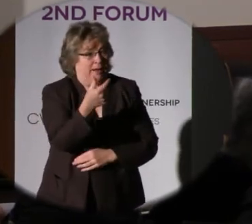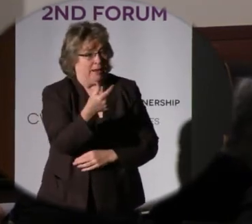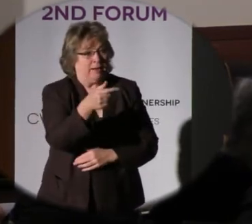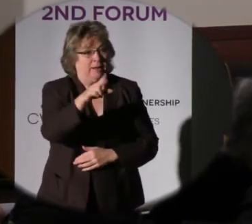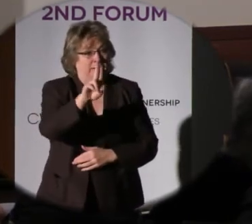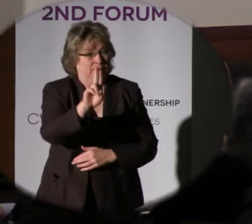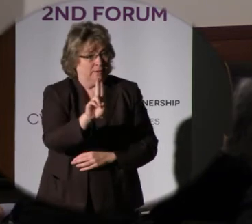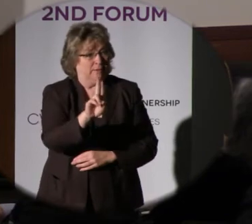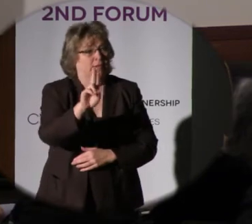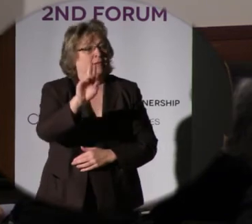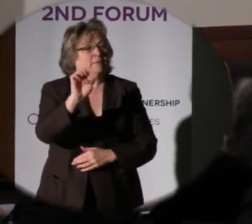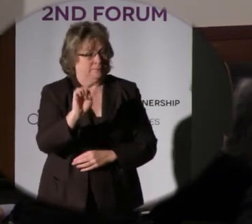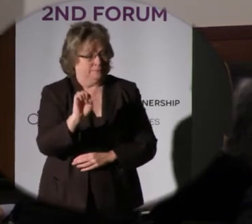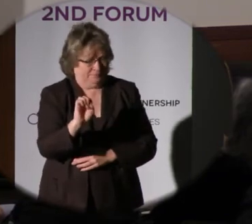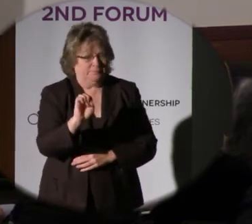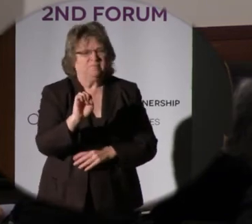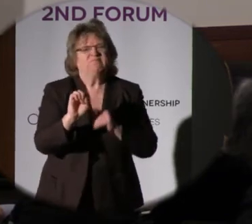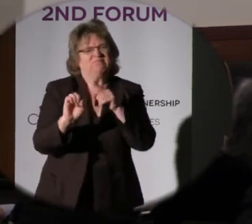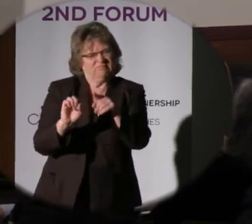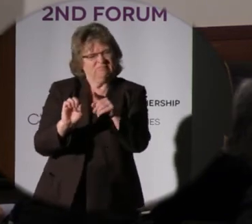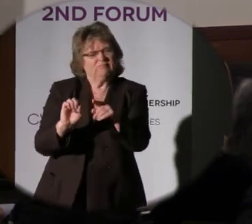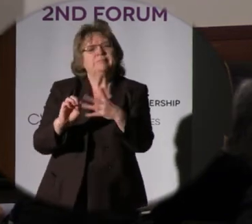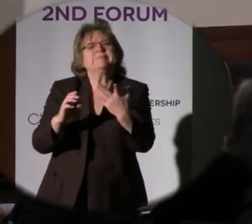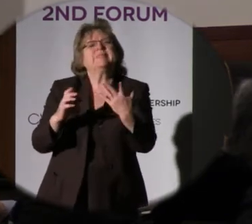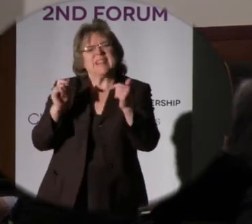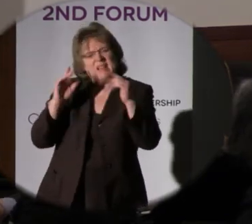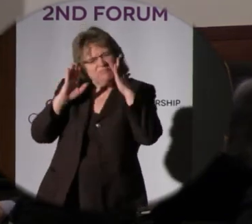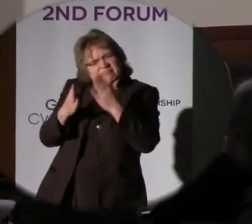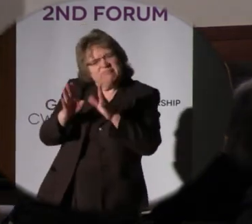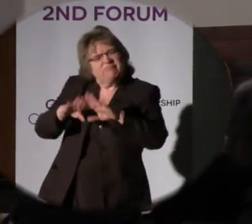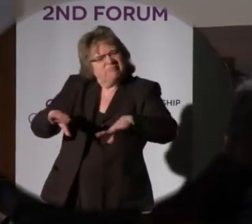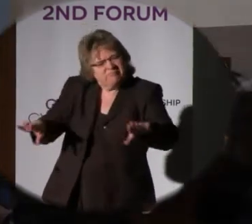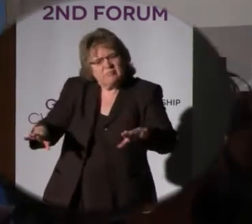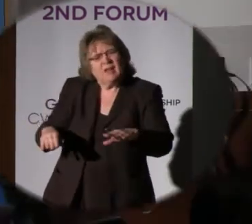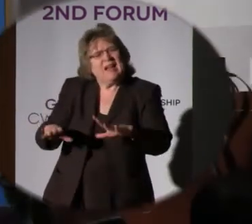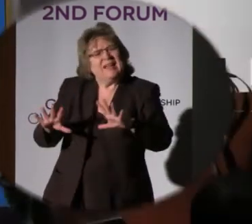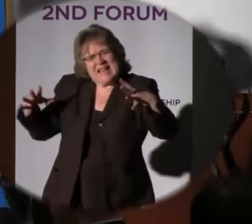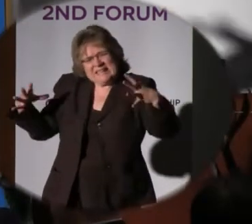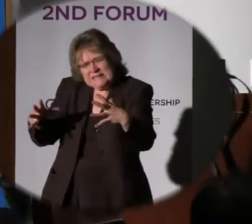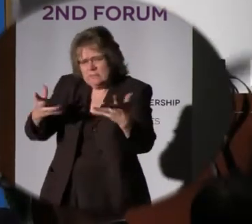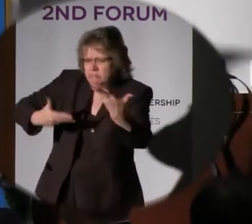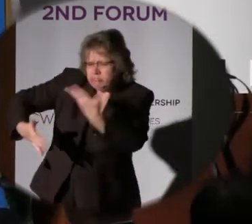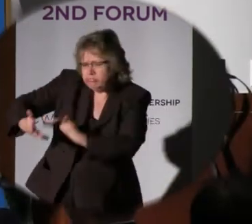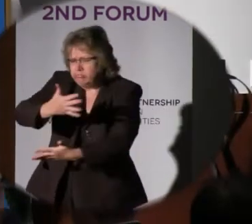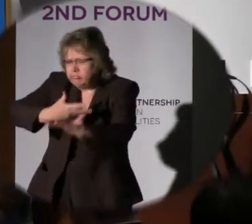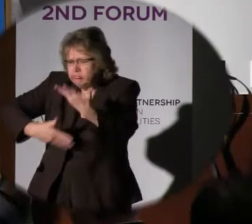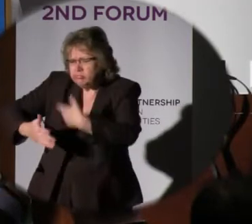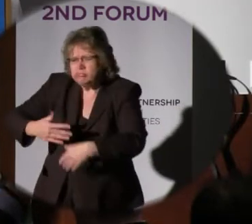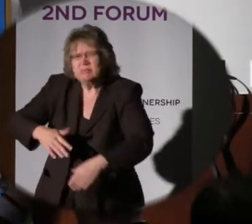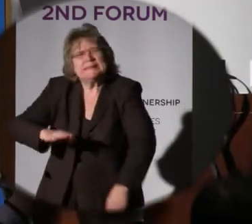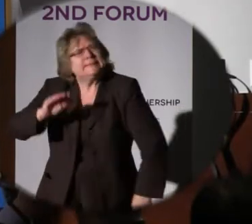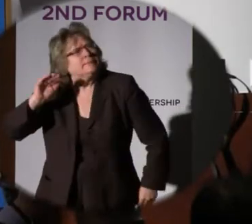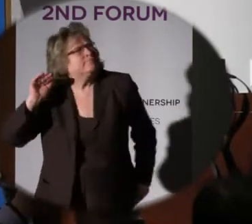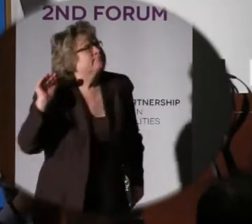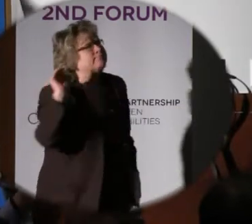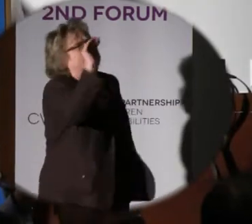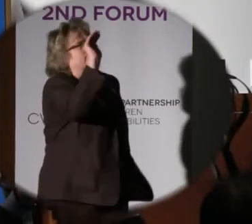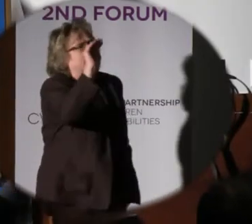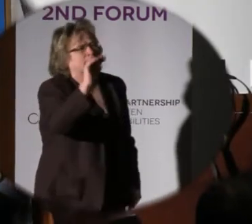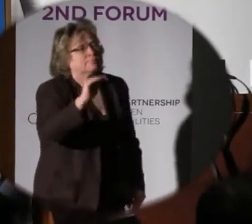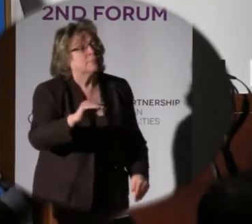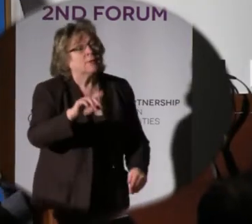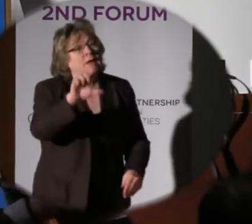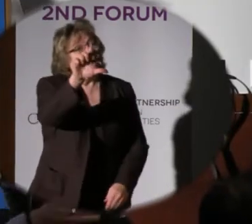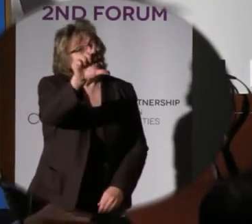Rehabilitation International. And they sent to the League of Nations in 1931 two proposals. One was for